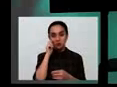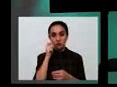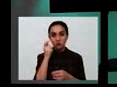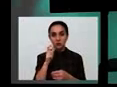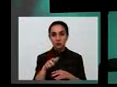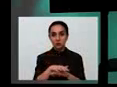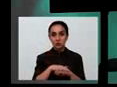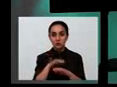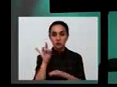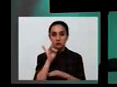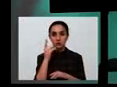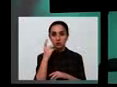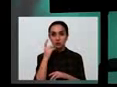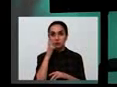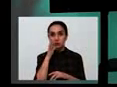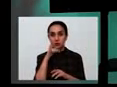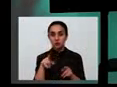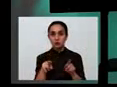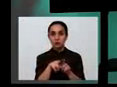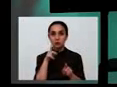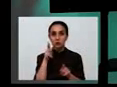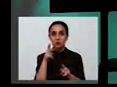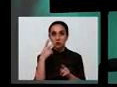Xalq Respublikasining 100 yilligiga, ya'ni